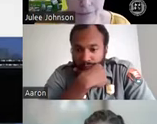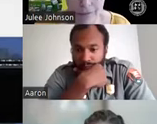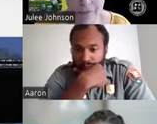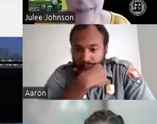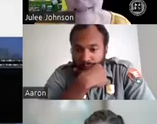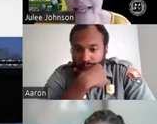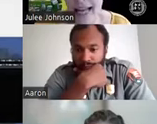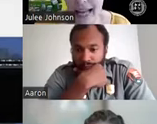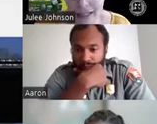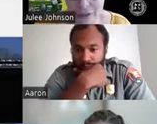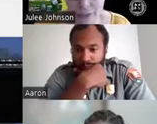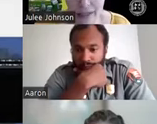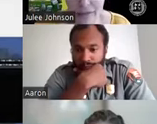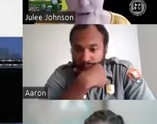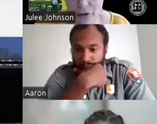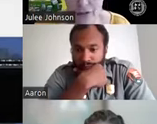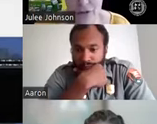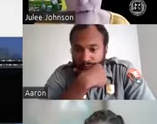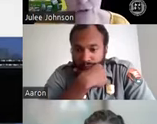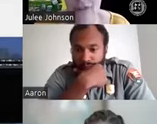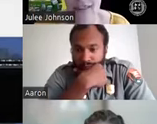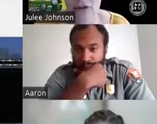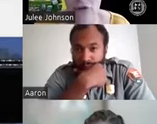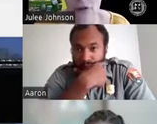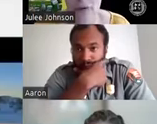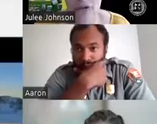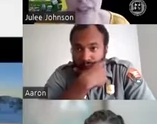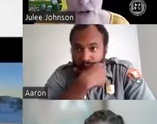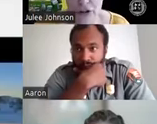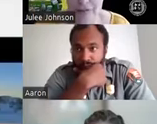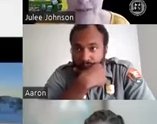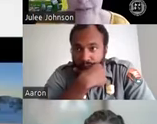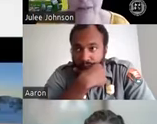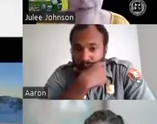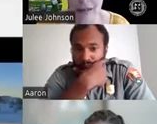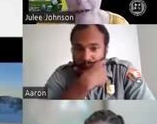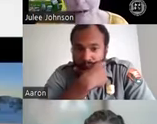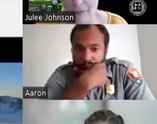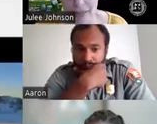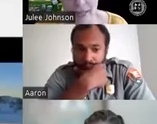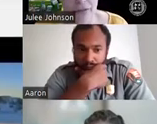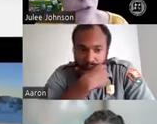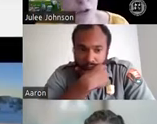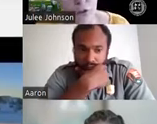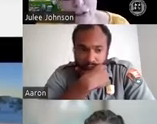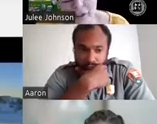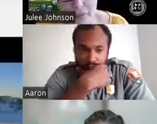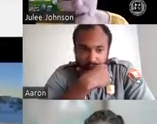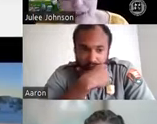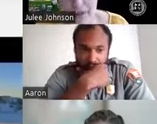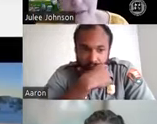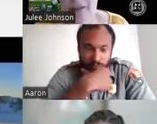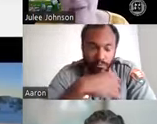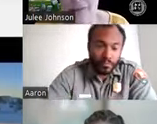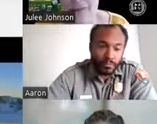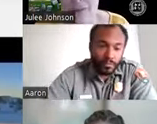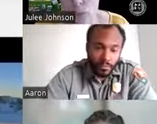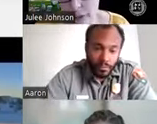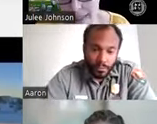Omaha. And we have a current student in historic preservation at the University of